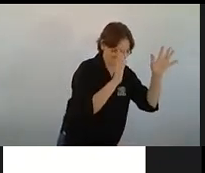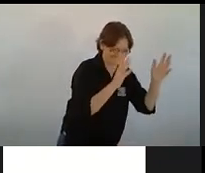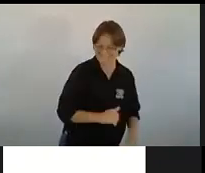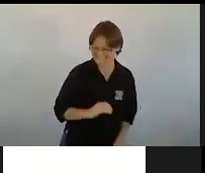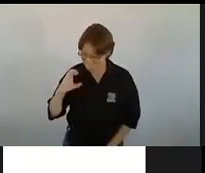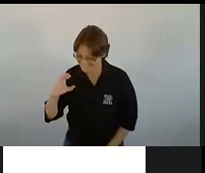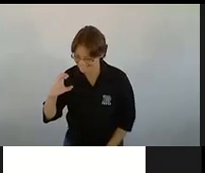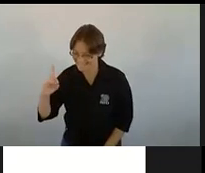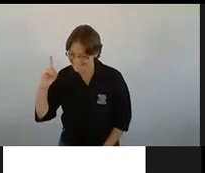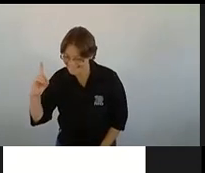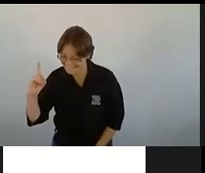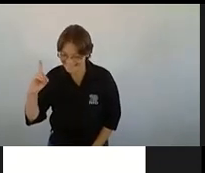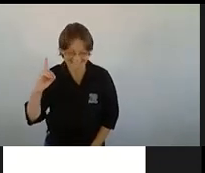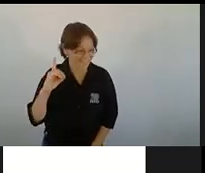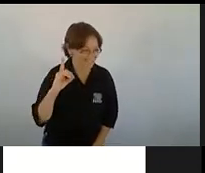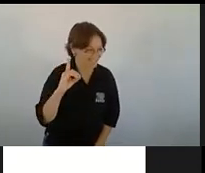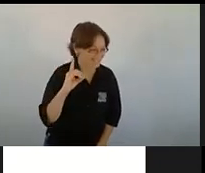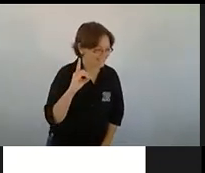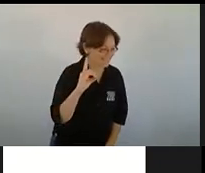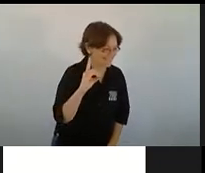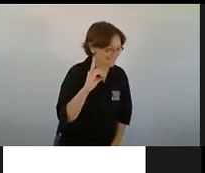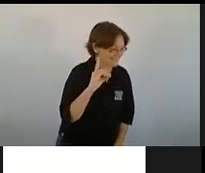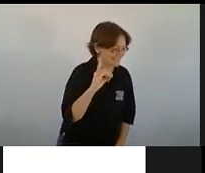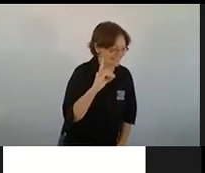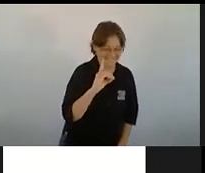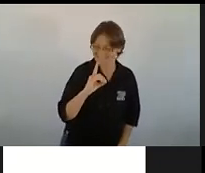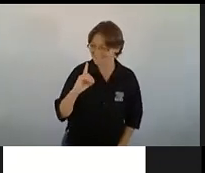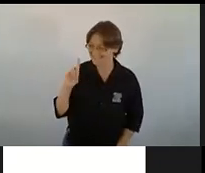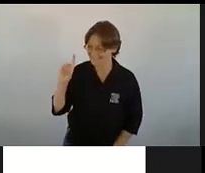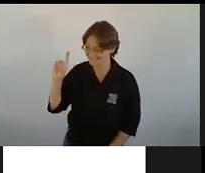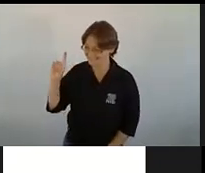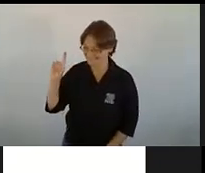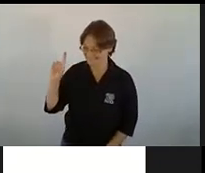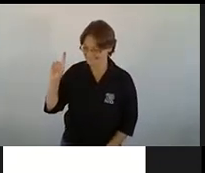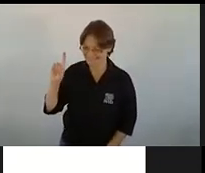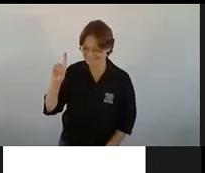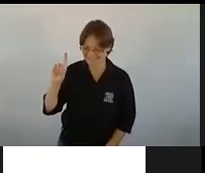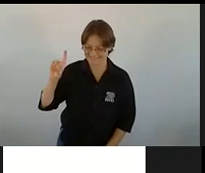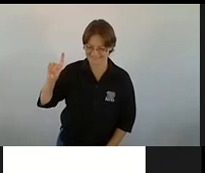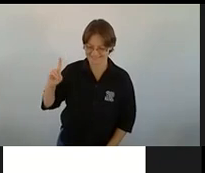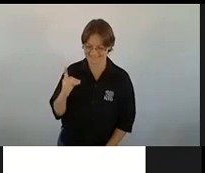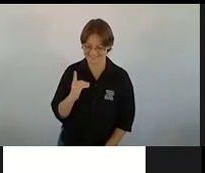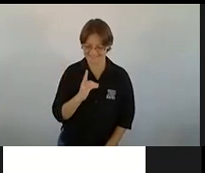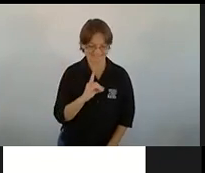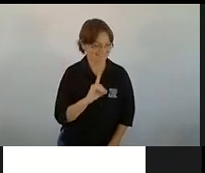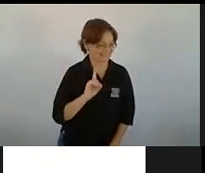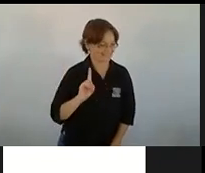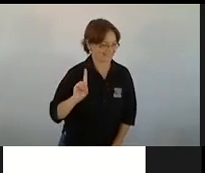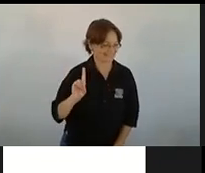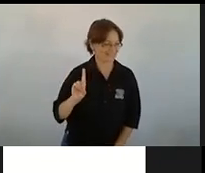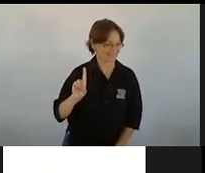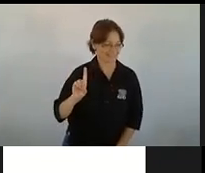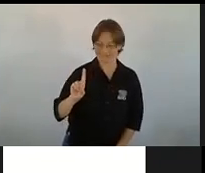Yeah, that's good. Well done. D. So your index finger has to stick up.